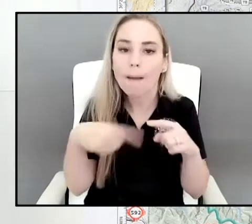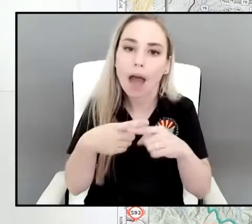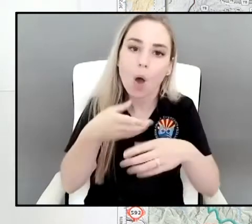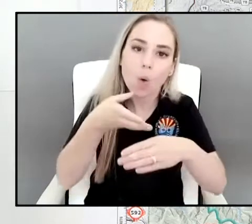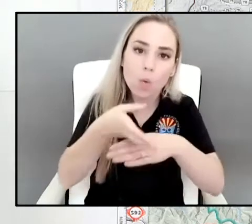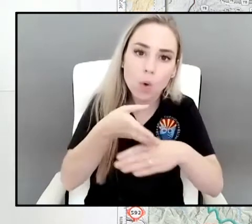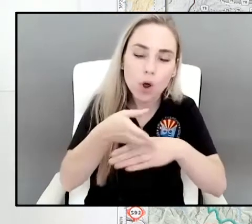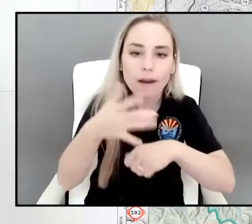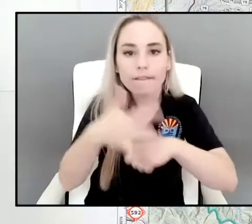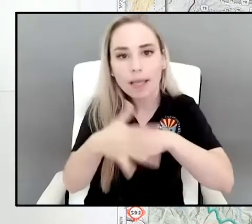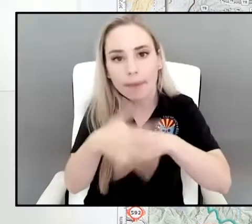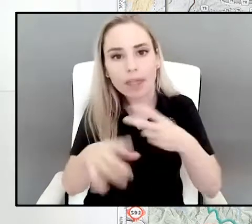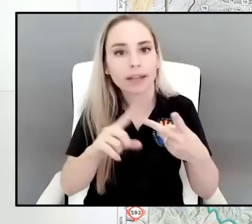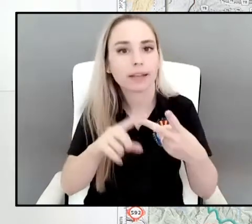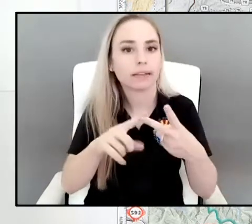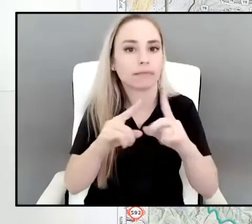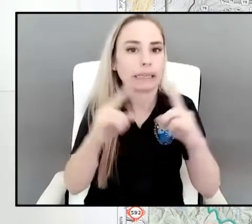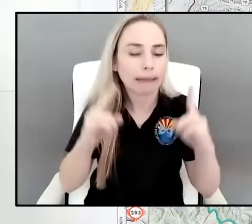availability.